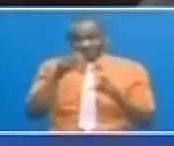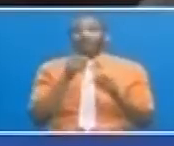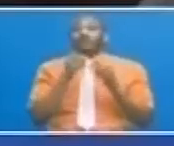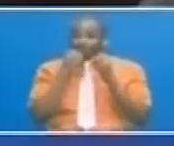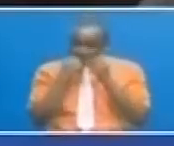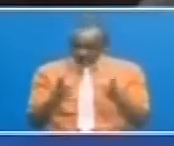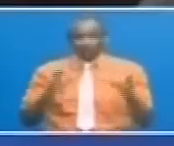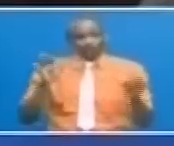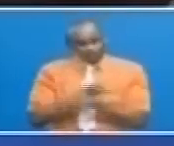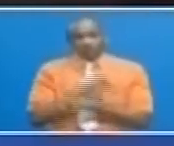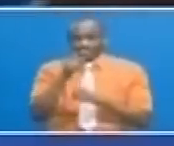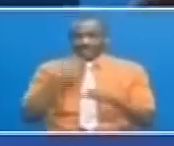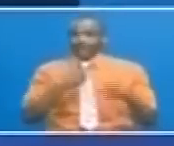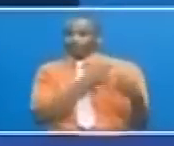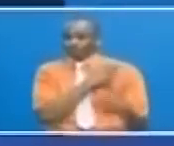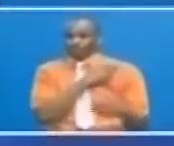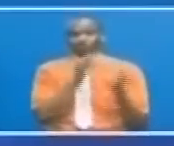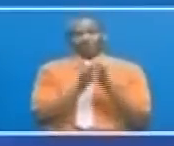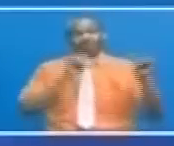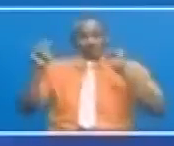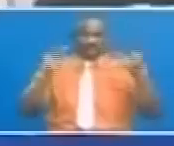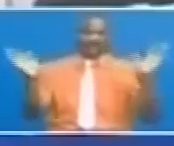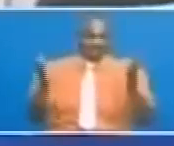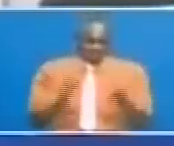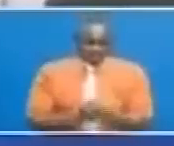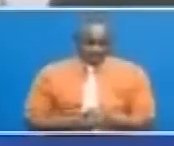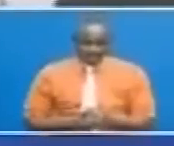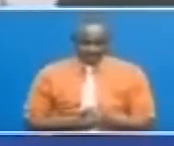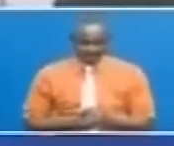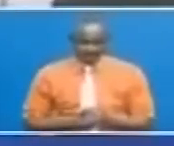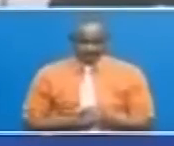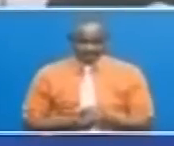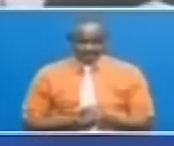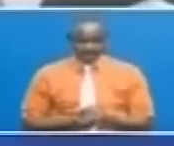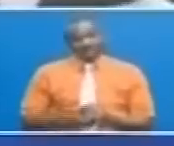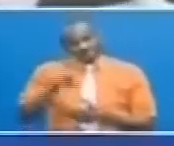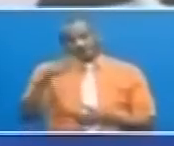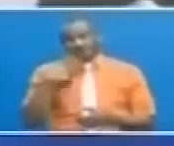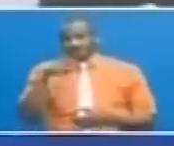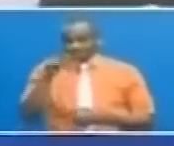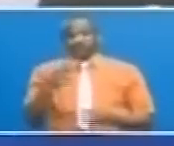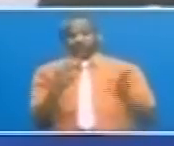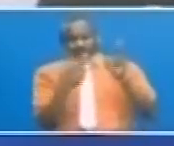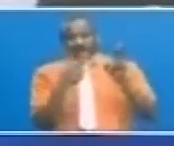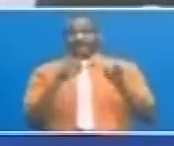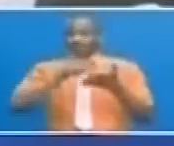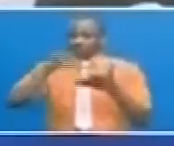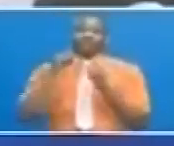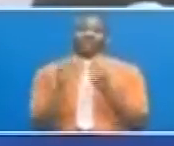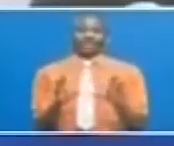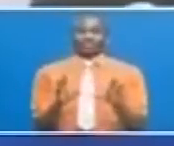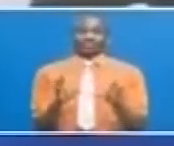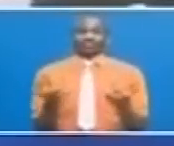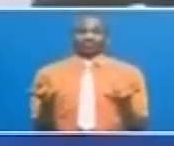will be released after consulting the Foreign Affairs Ministry. We got wind that it was carrying things that were not authorized, but were